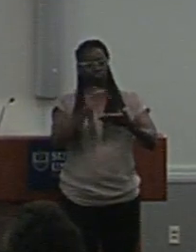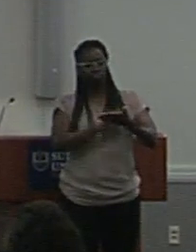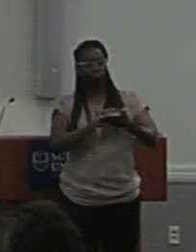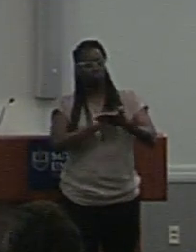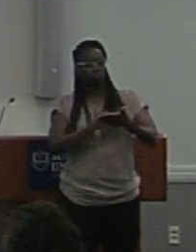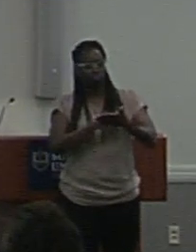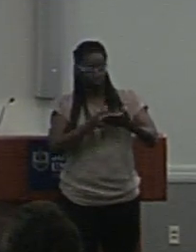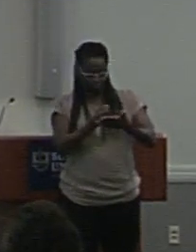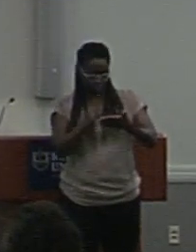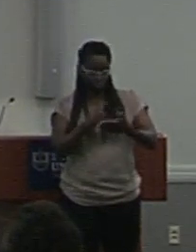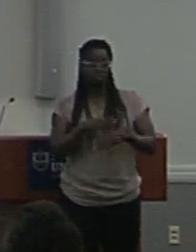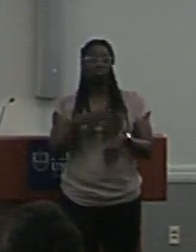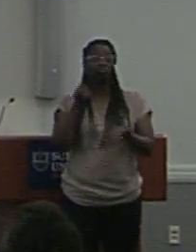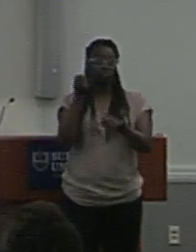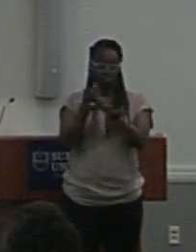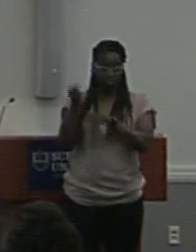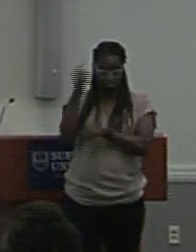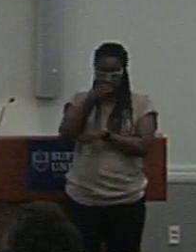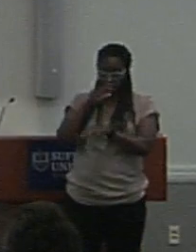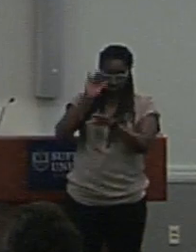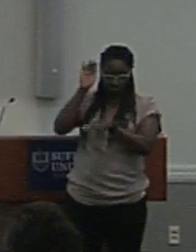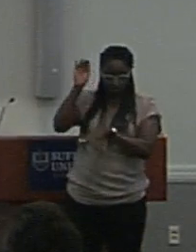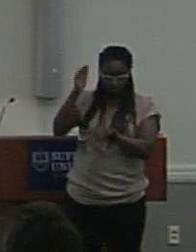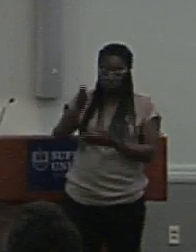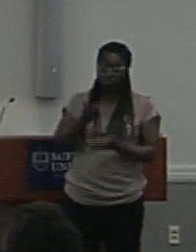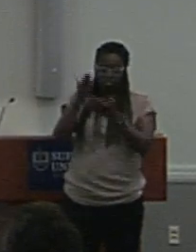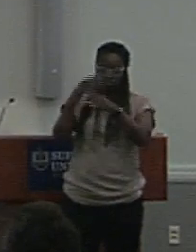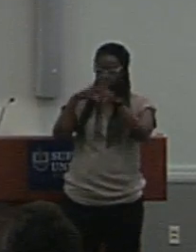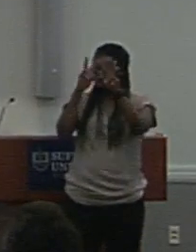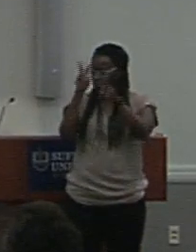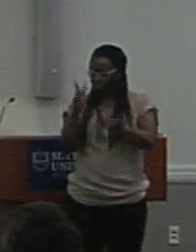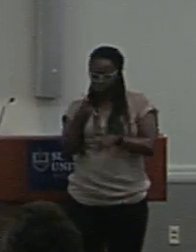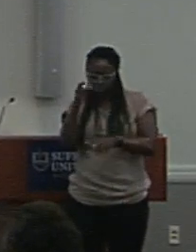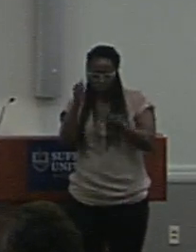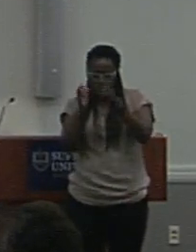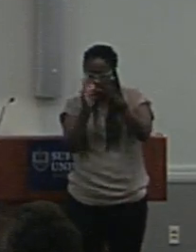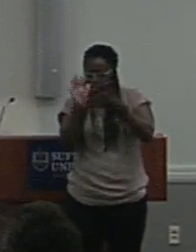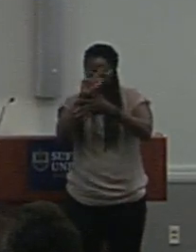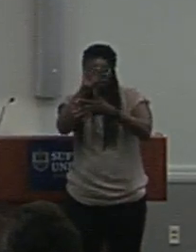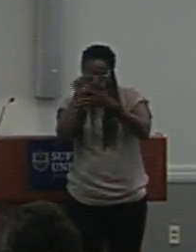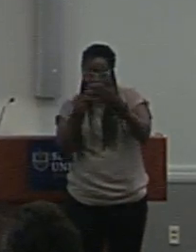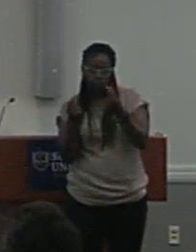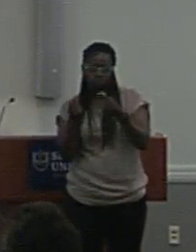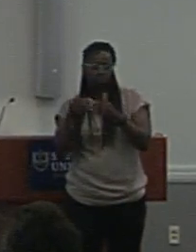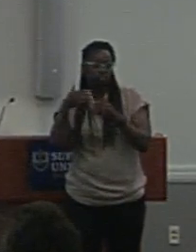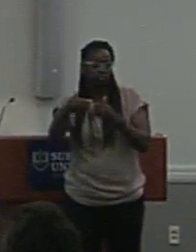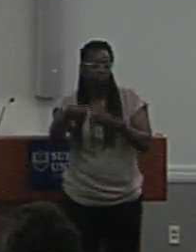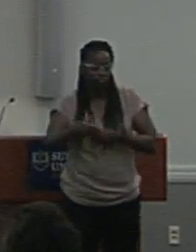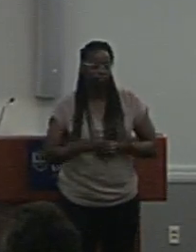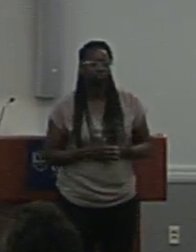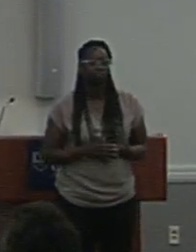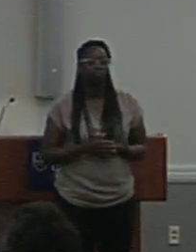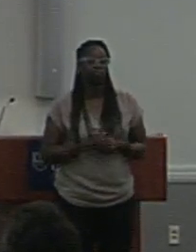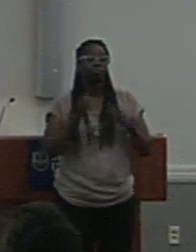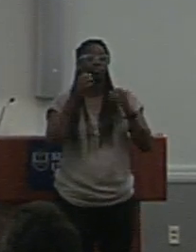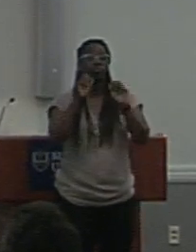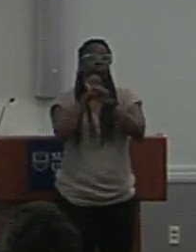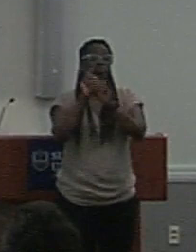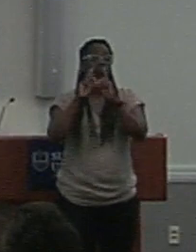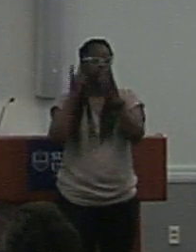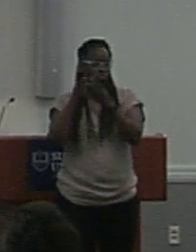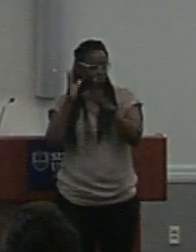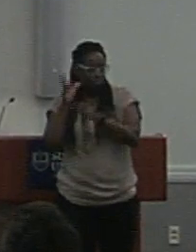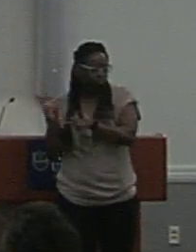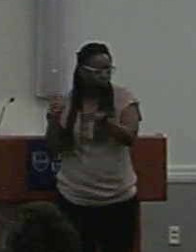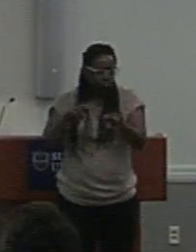it is in the system. And that's something that you can follow along. The Public Works Department will come out and make an area safe with an asphalt